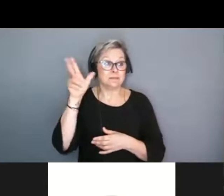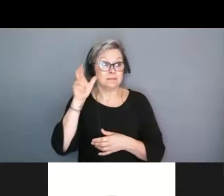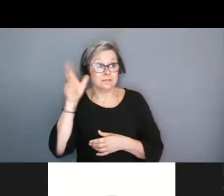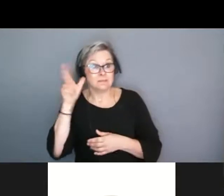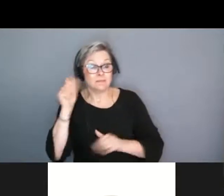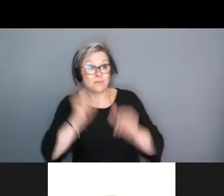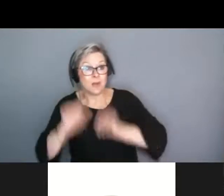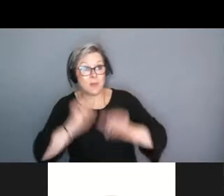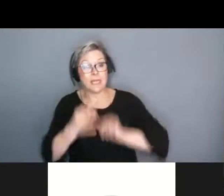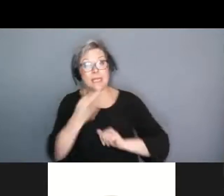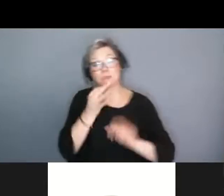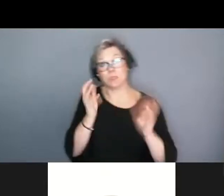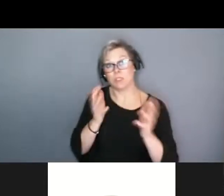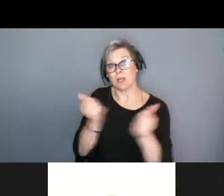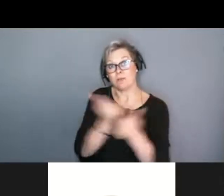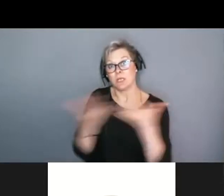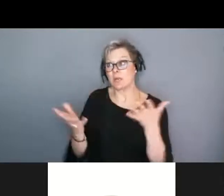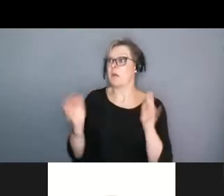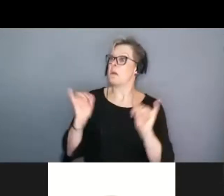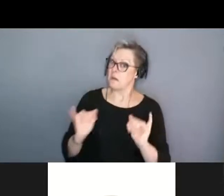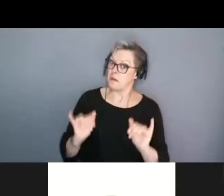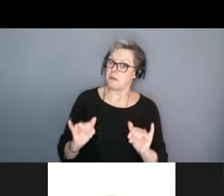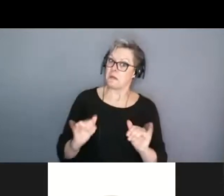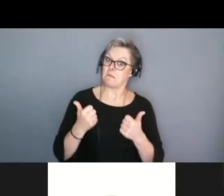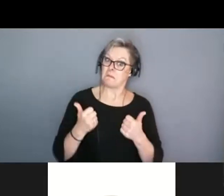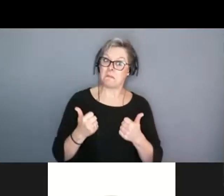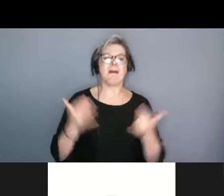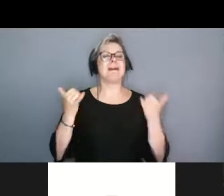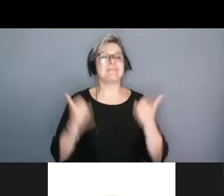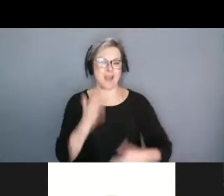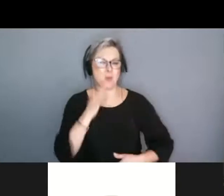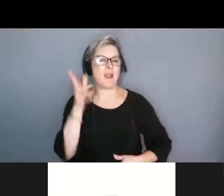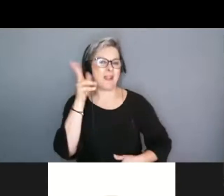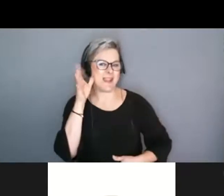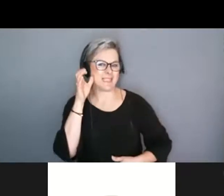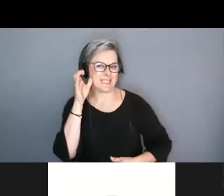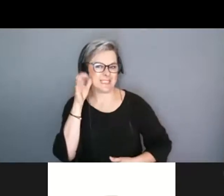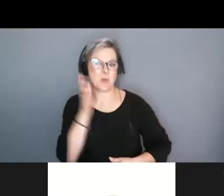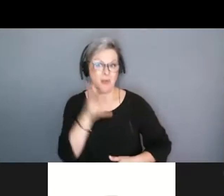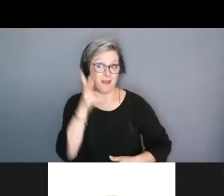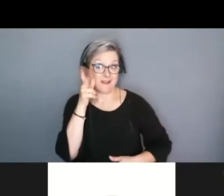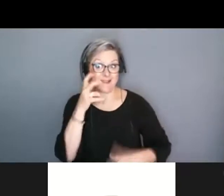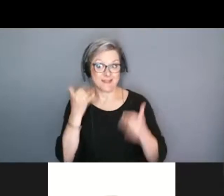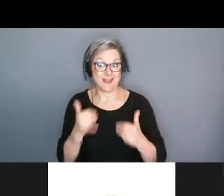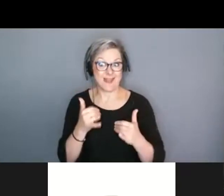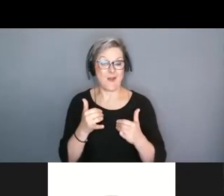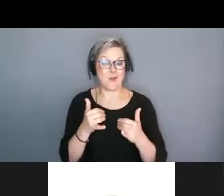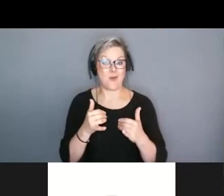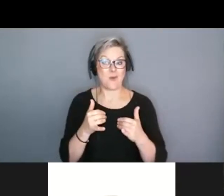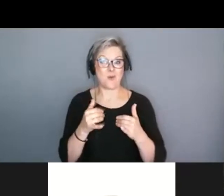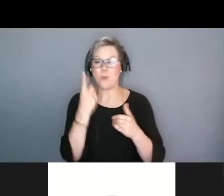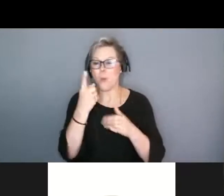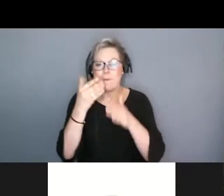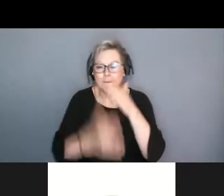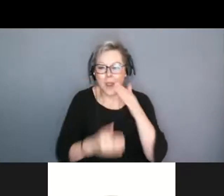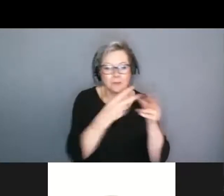together. So we've talked a lot. Let's listen to a bit of Granny. So the first clip I'm going to play for you,